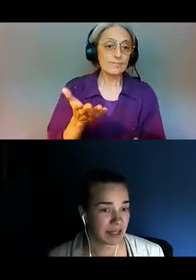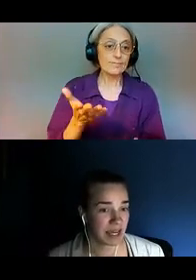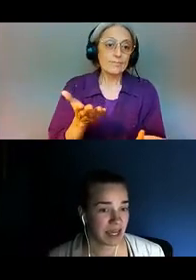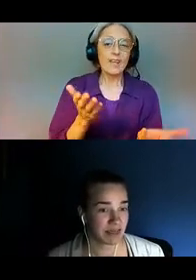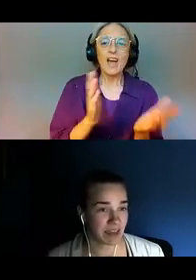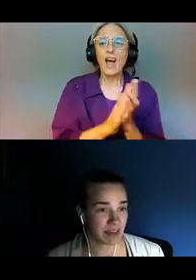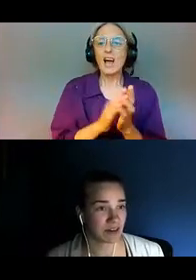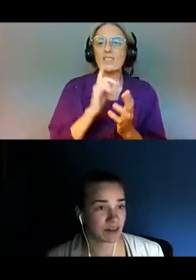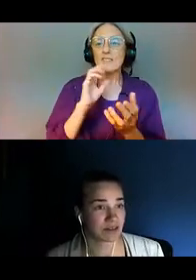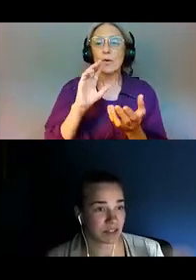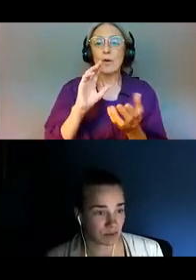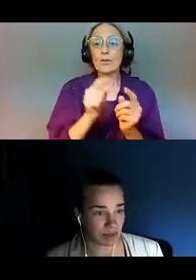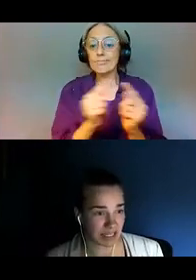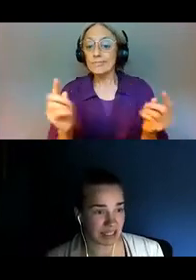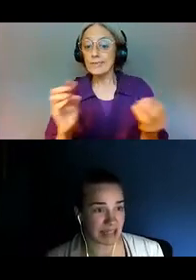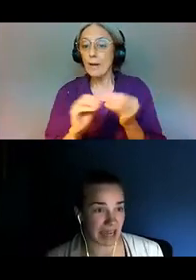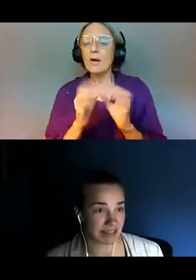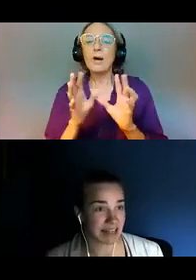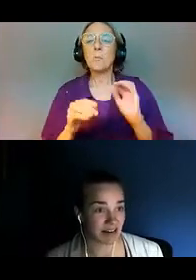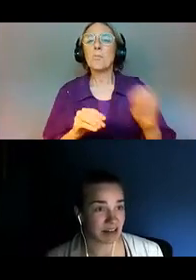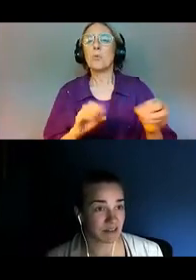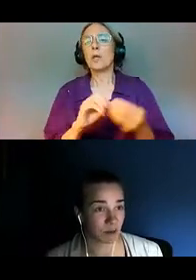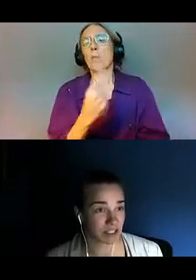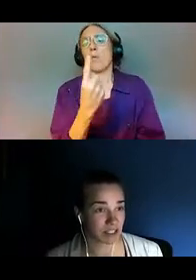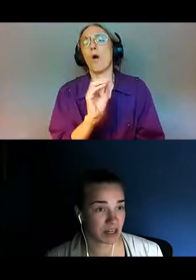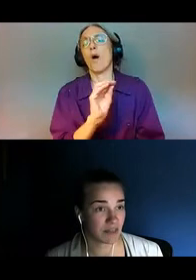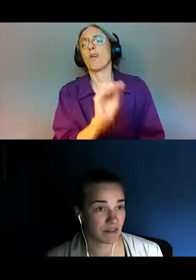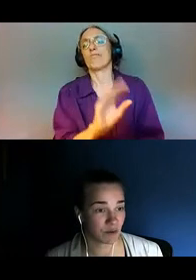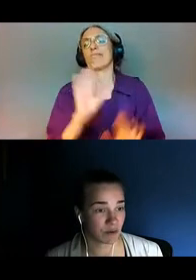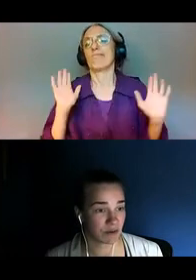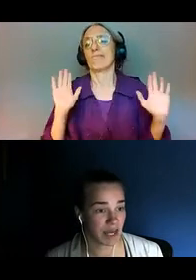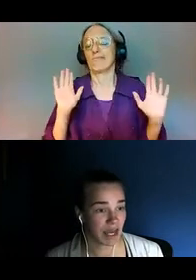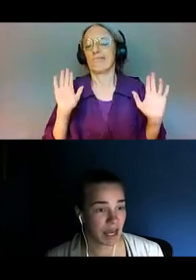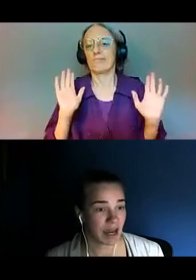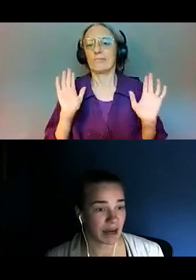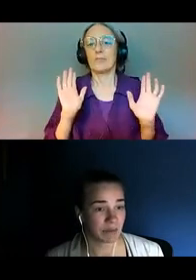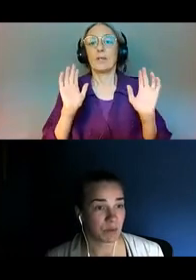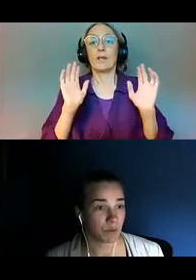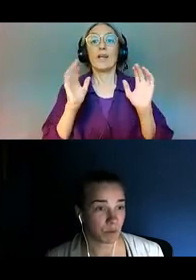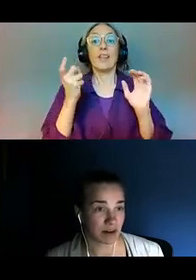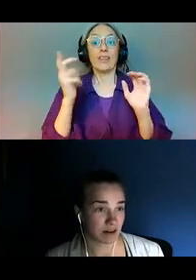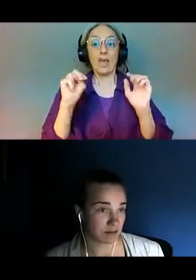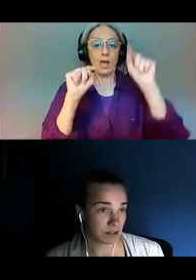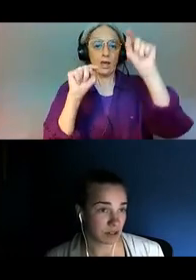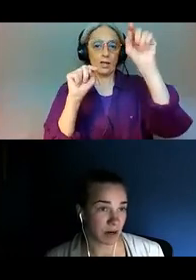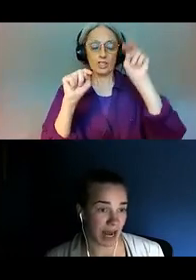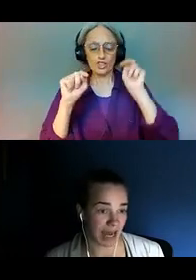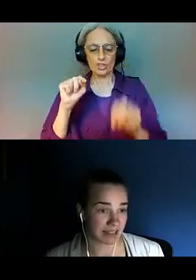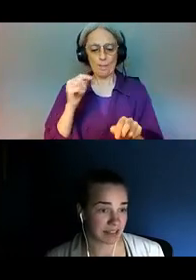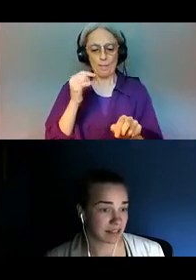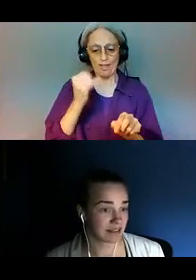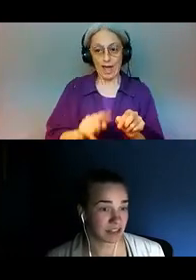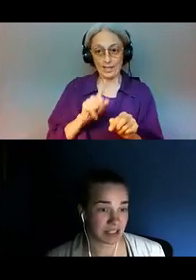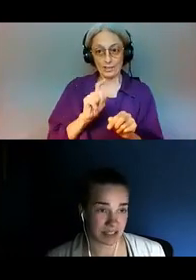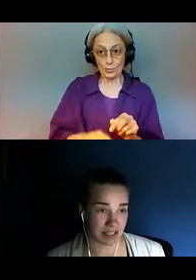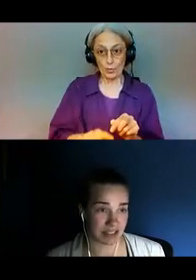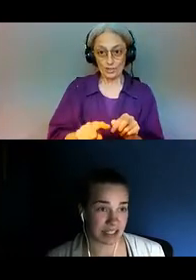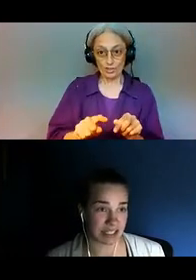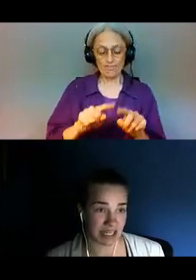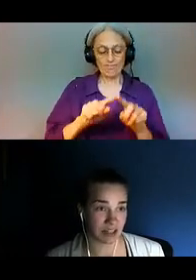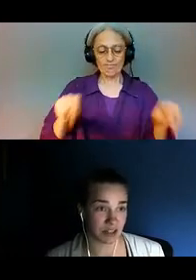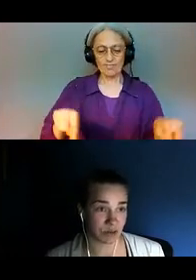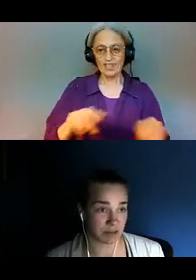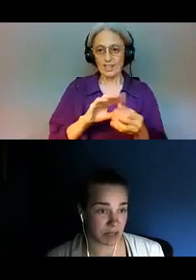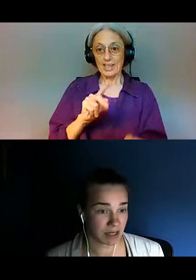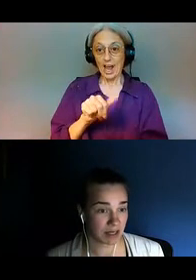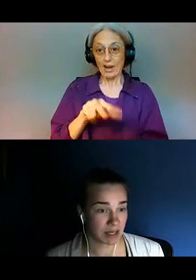blank. Then go to the last narrative question on the form, where you are asked to discuss